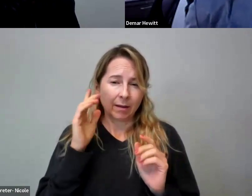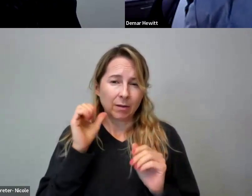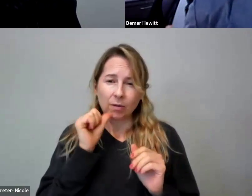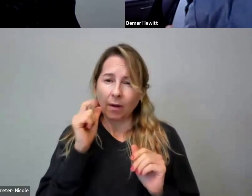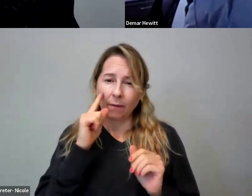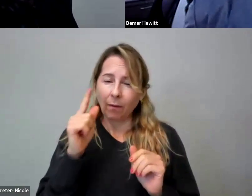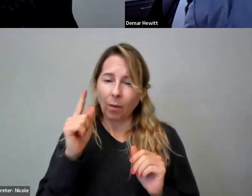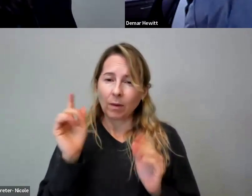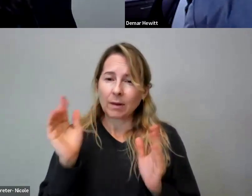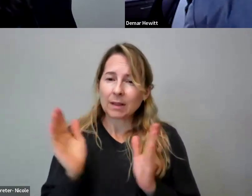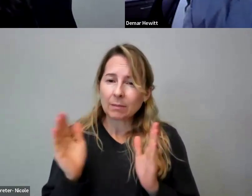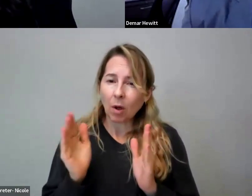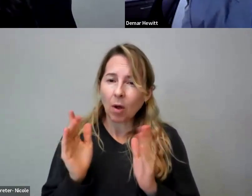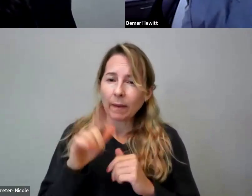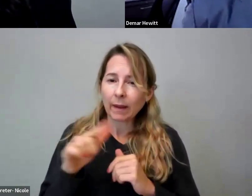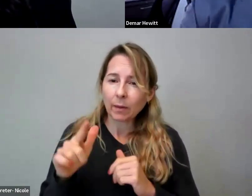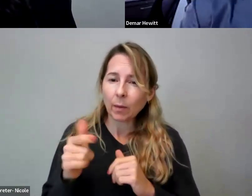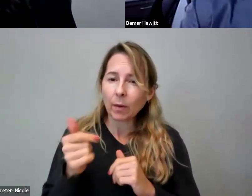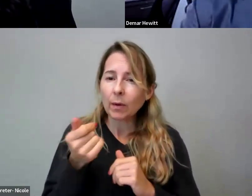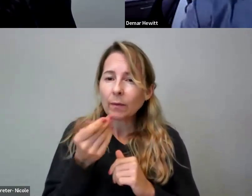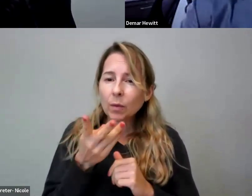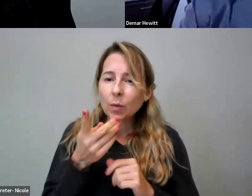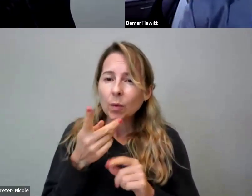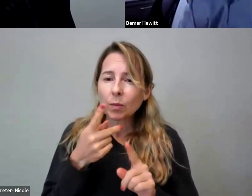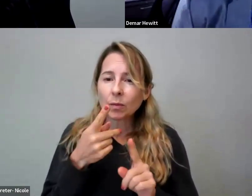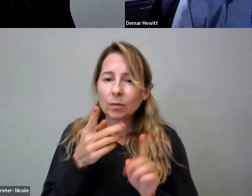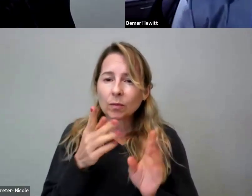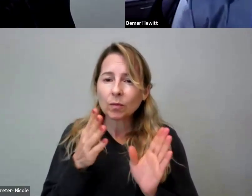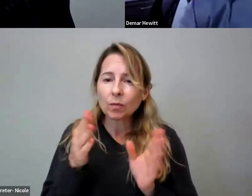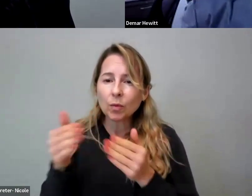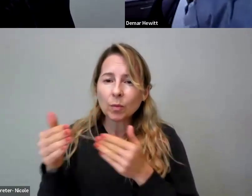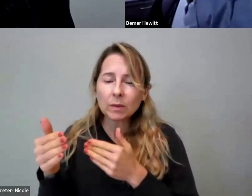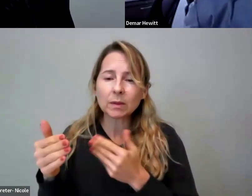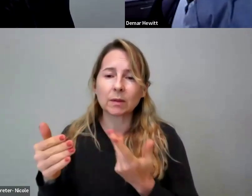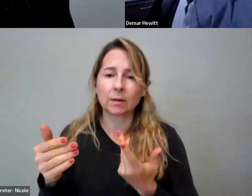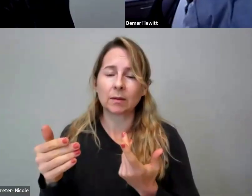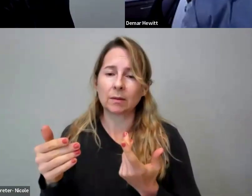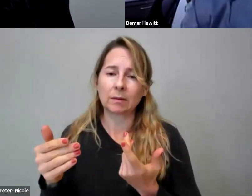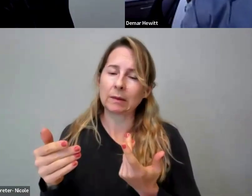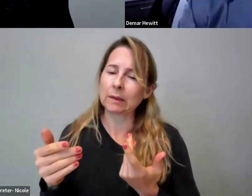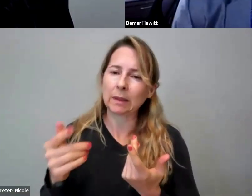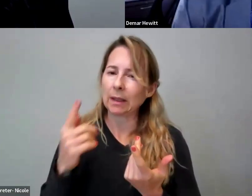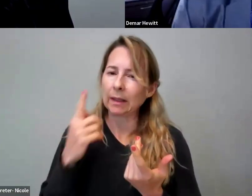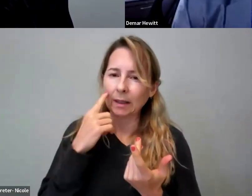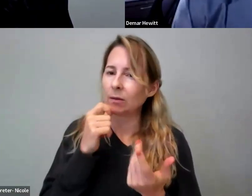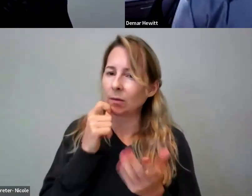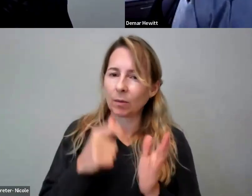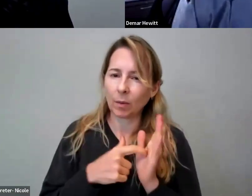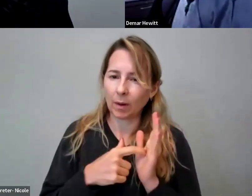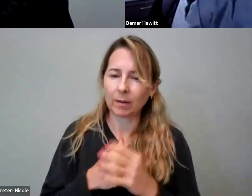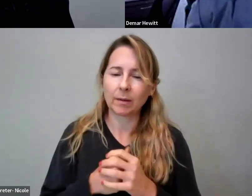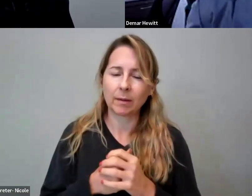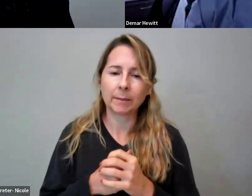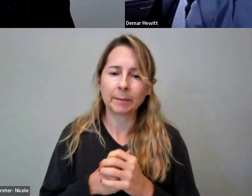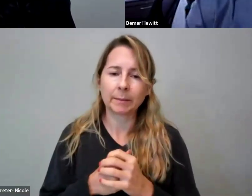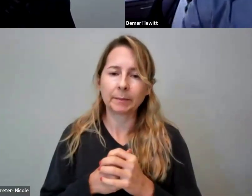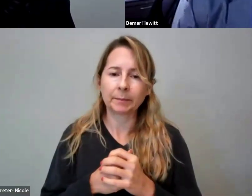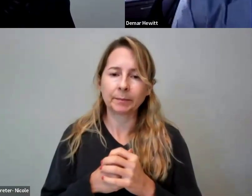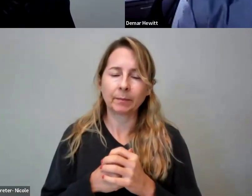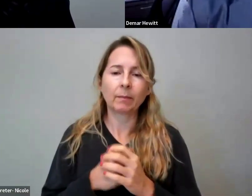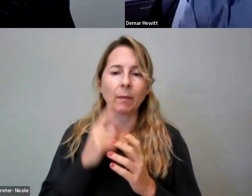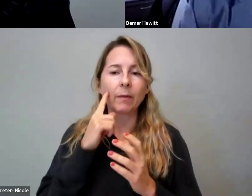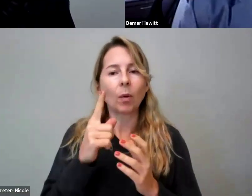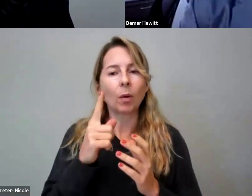small landlord who is just renting, for example, a room in their house to put that kind of mechanism in place, right? But for large